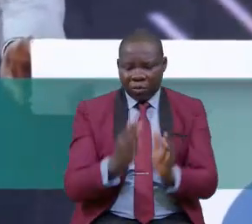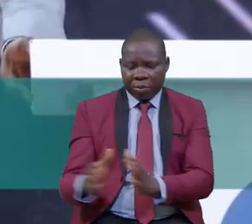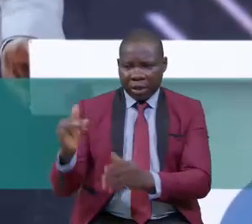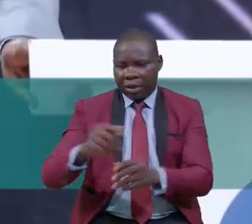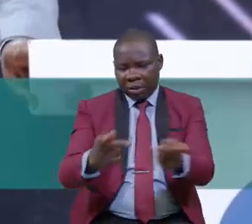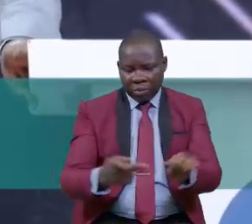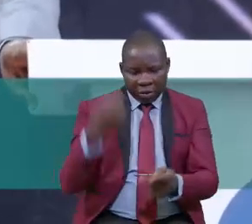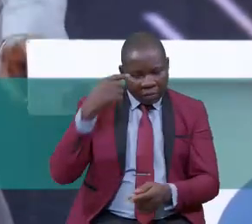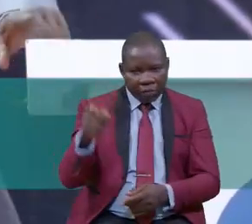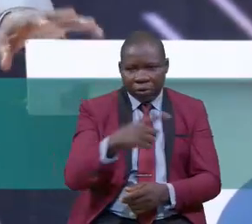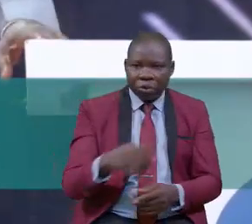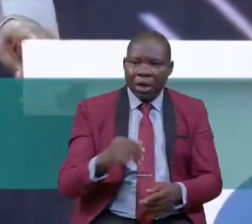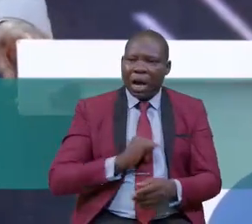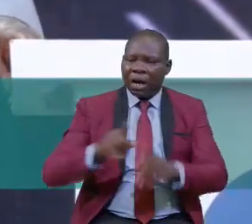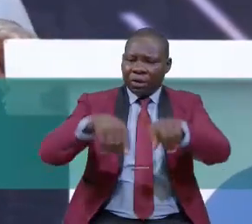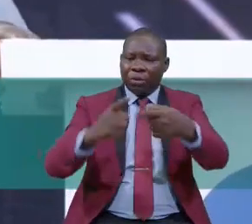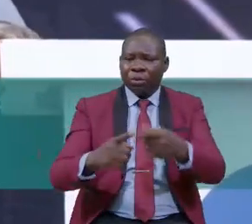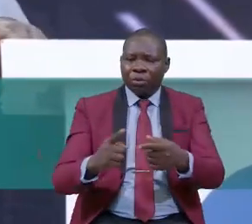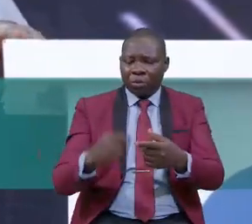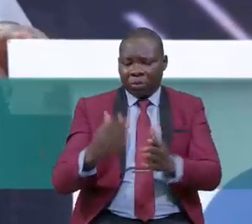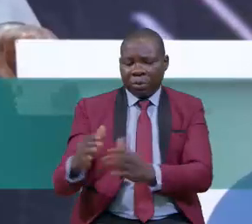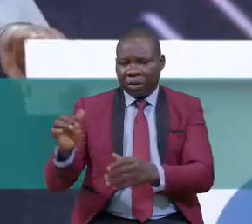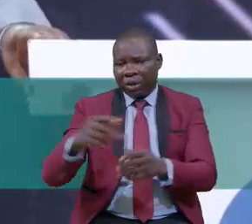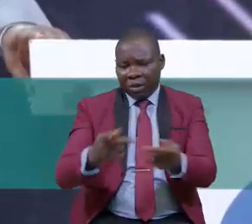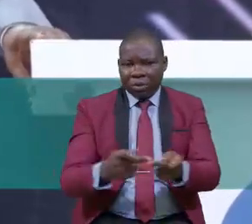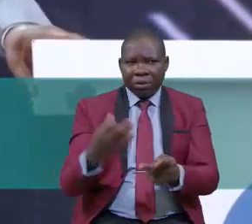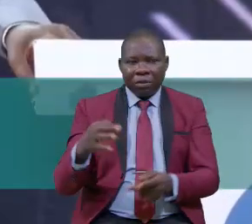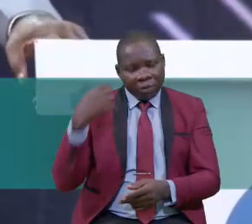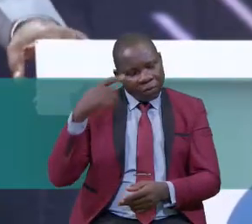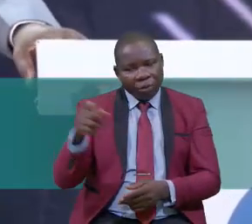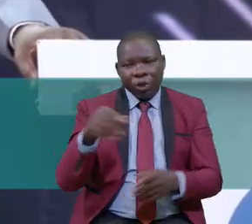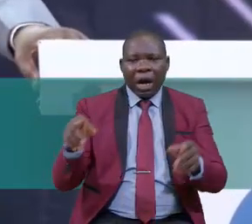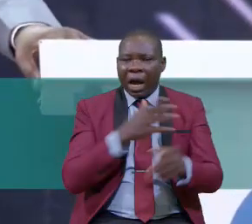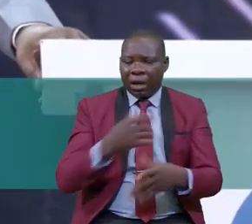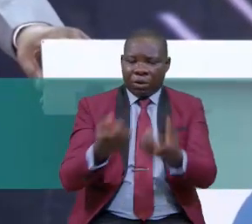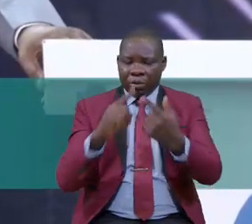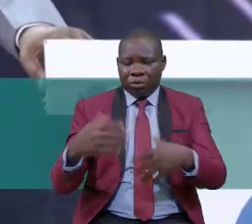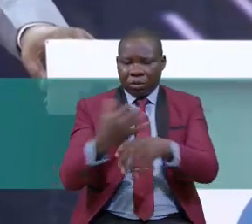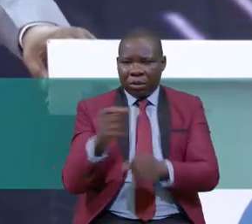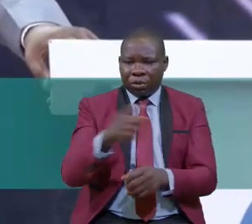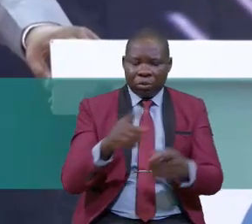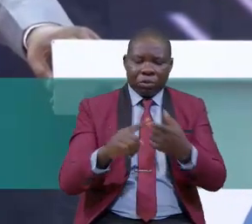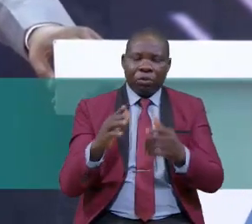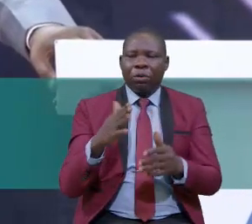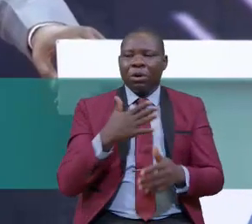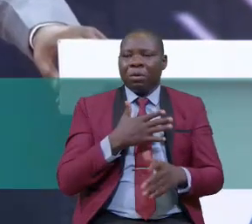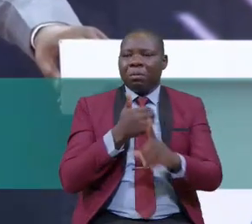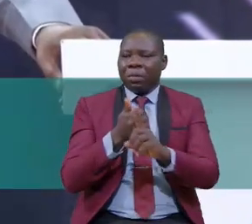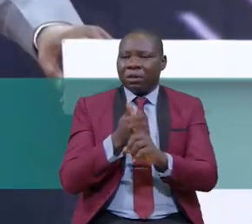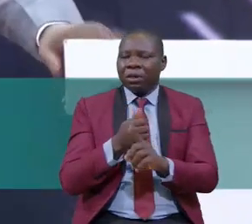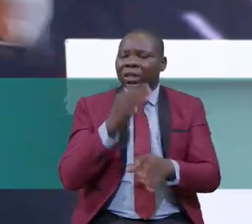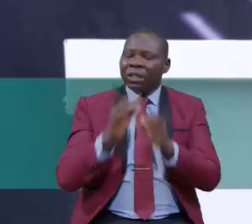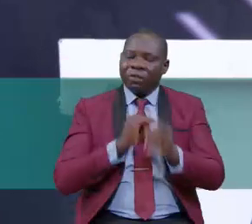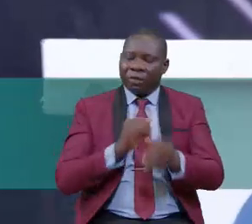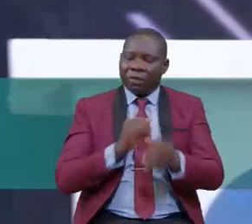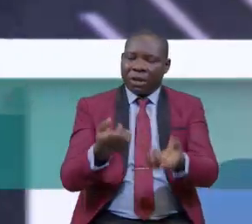that where I am, there you will be also. Restore that. He spoke about the rapture. He spoke about the great